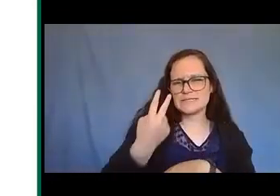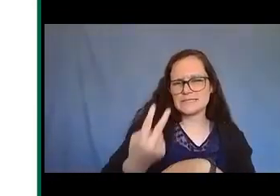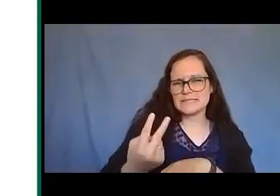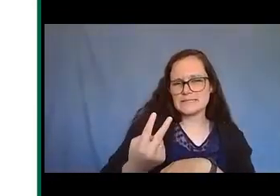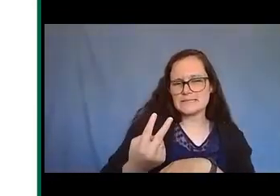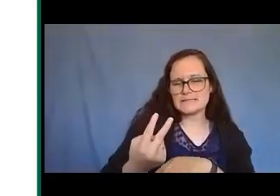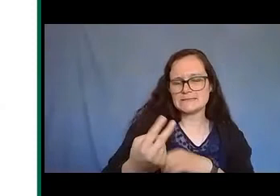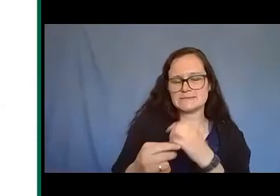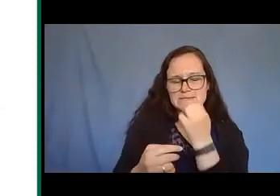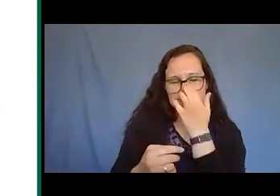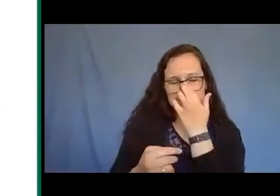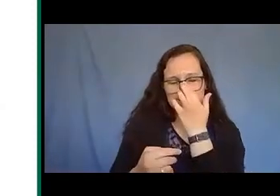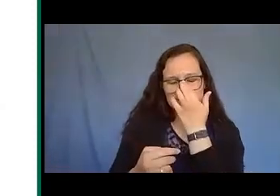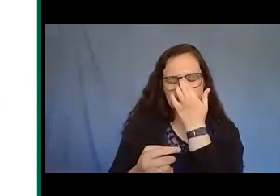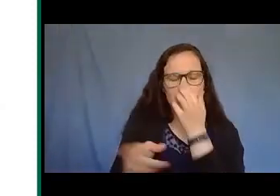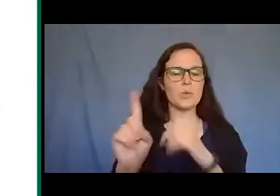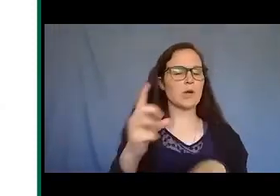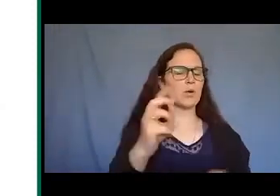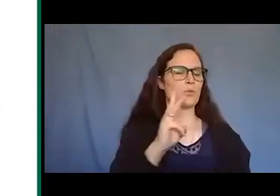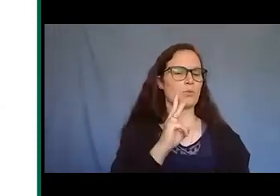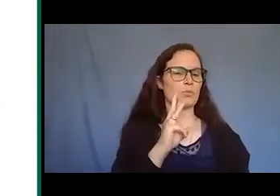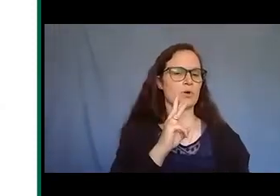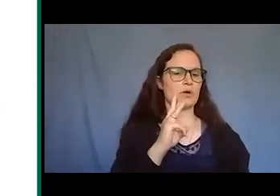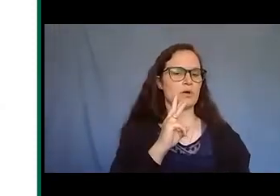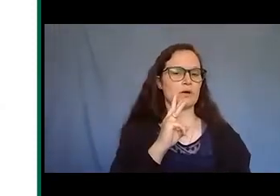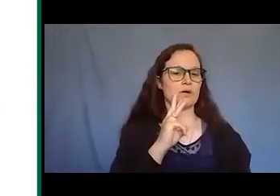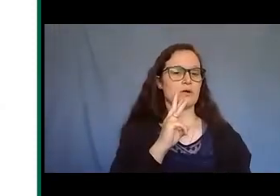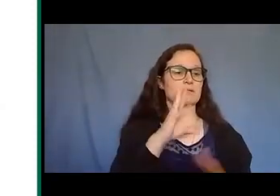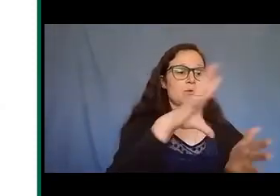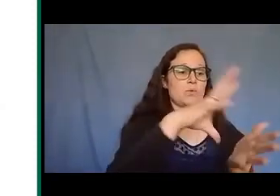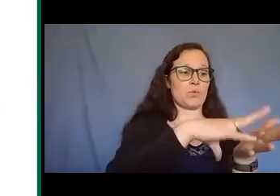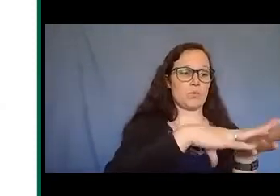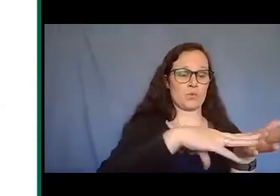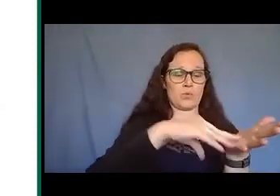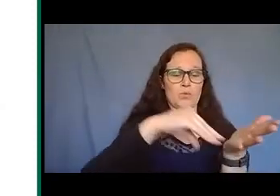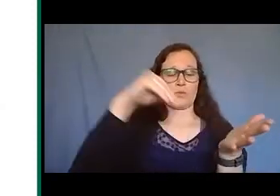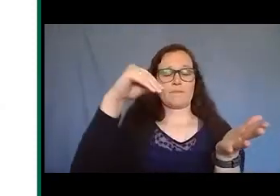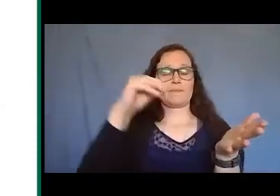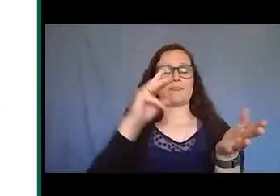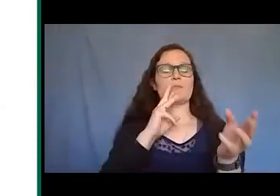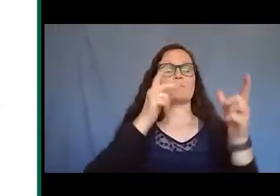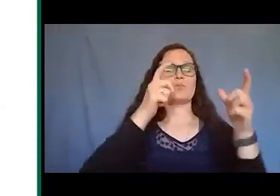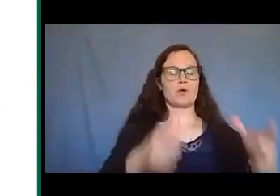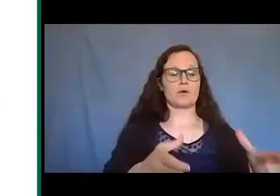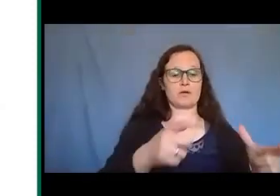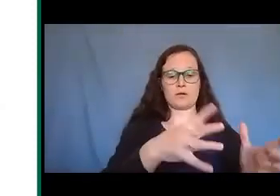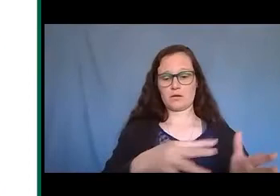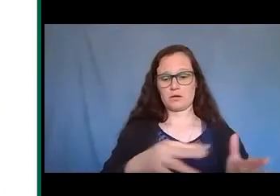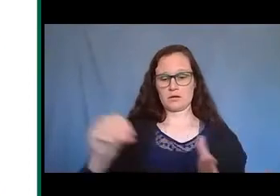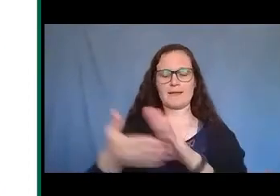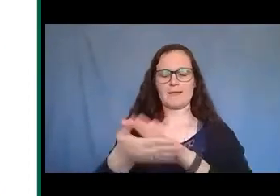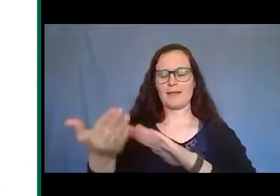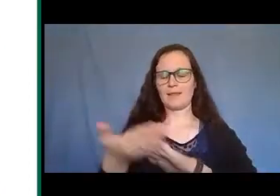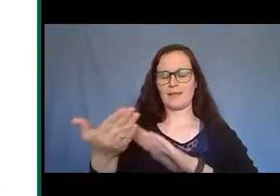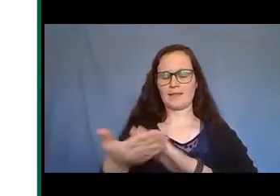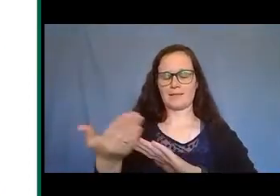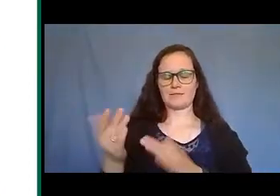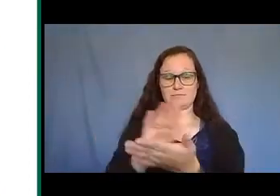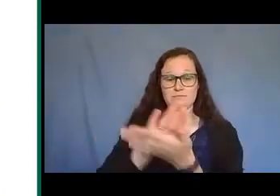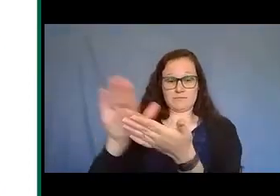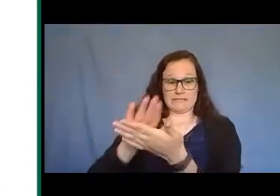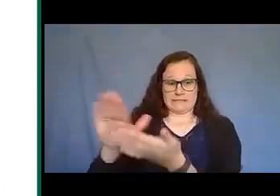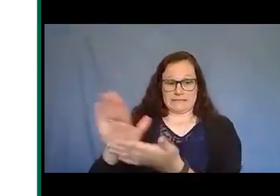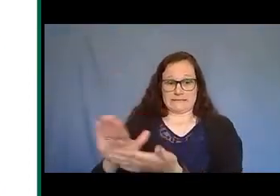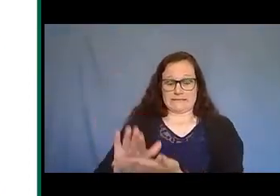is where water is actually pulled from the reservoir and put into the water treatment plant that's just off the screen there